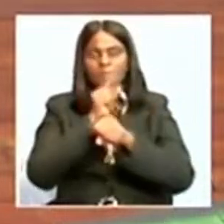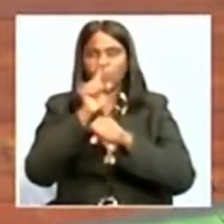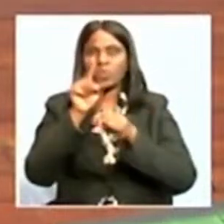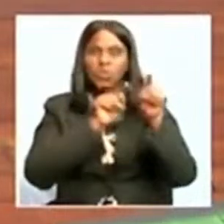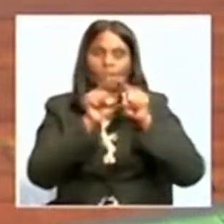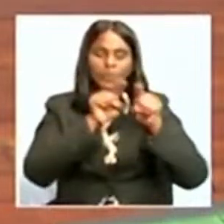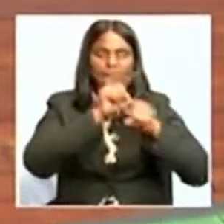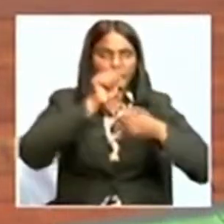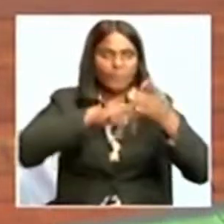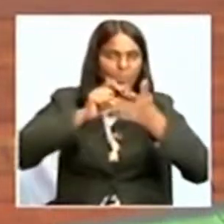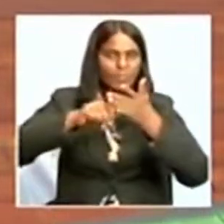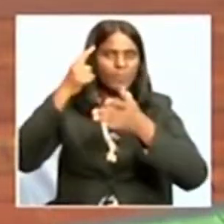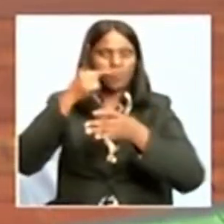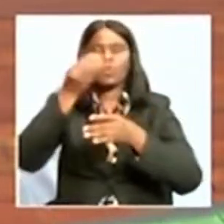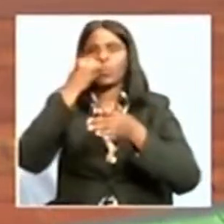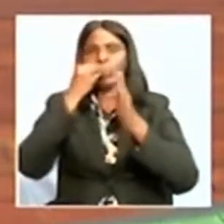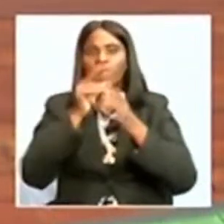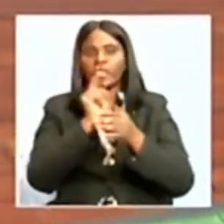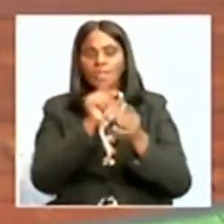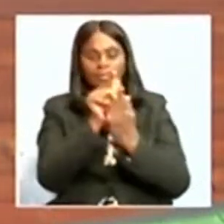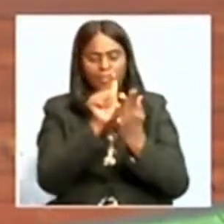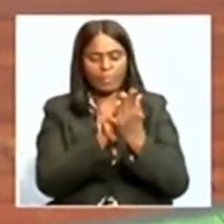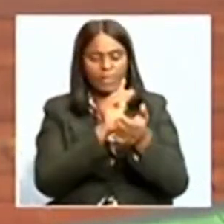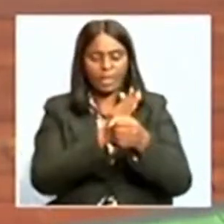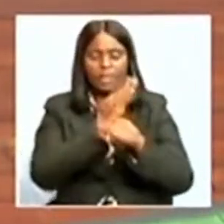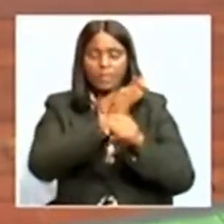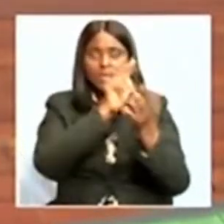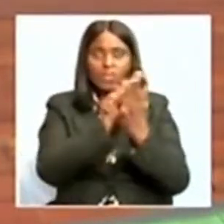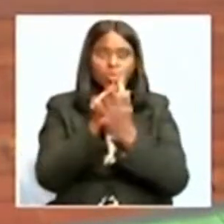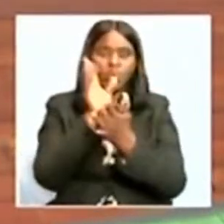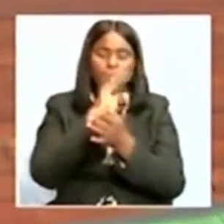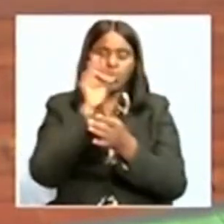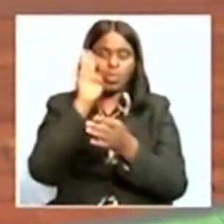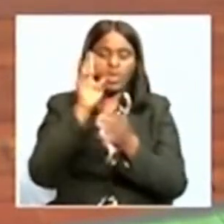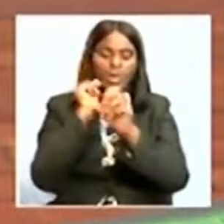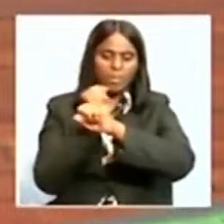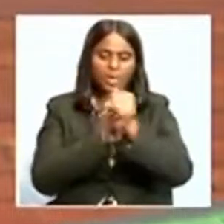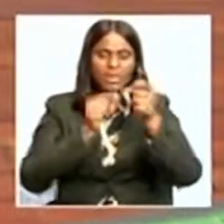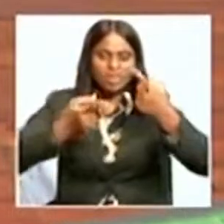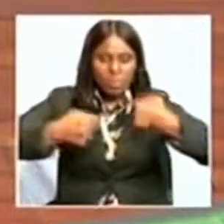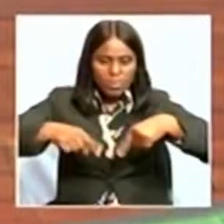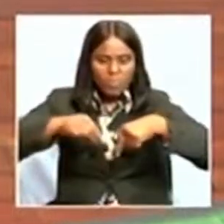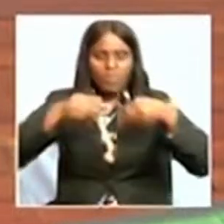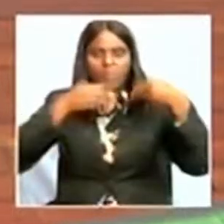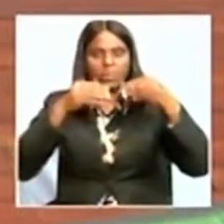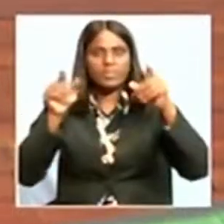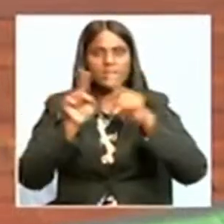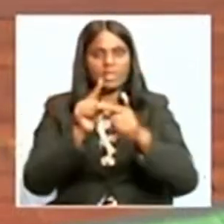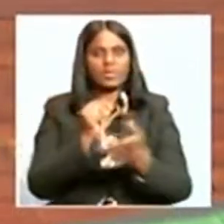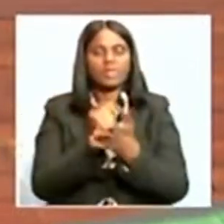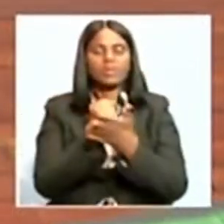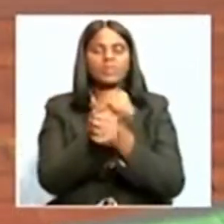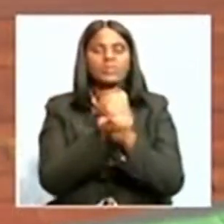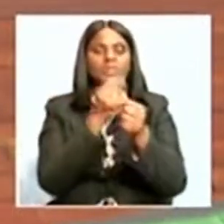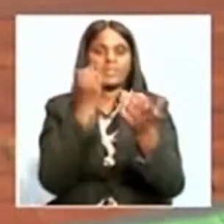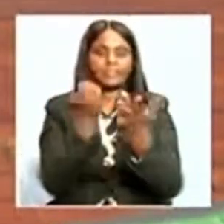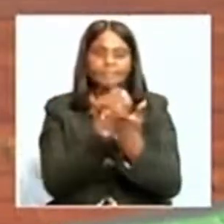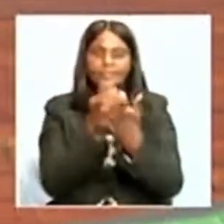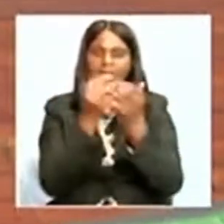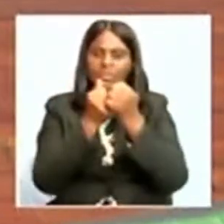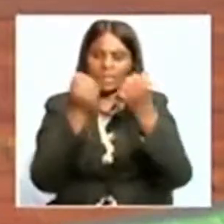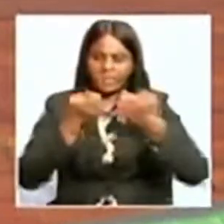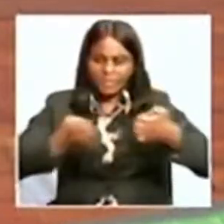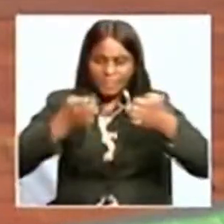for consumers. The bill, once enacted, will protect local markets and address specific economic and